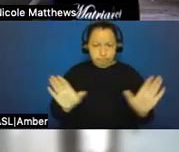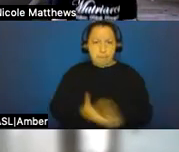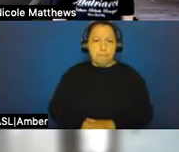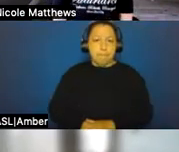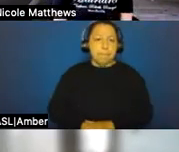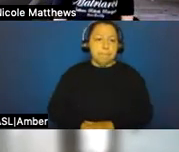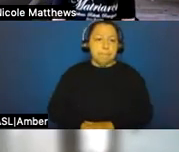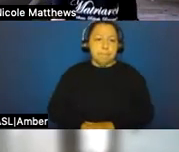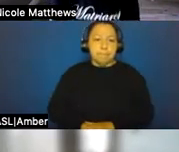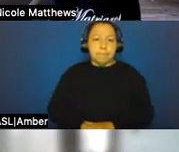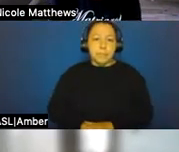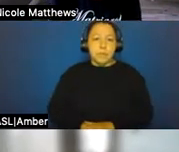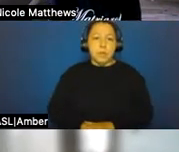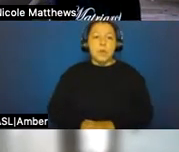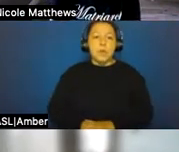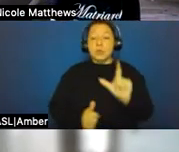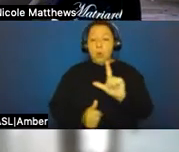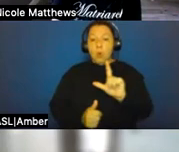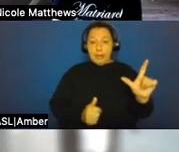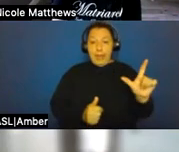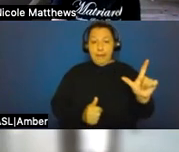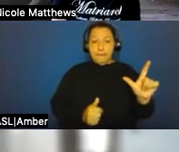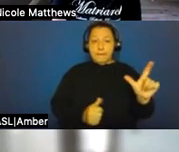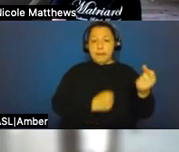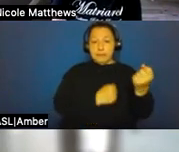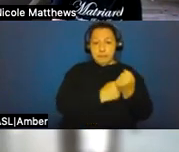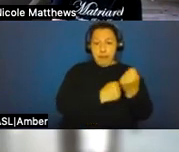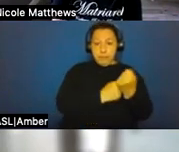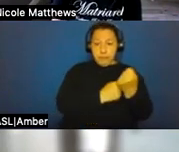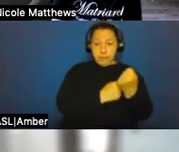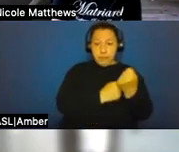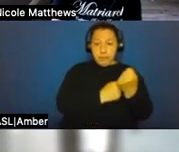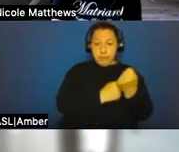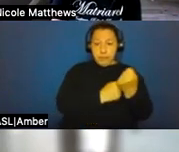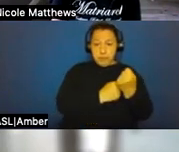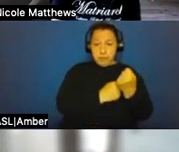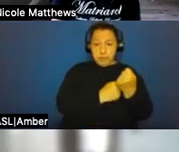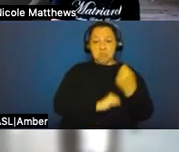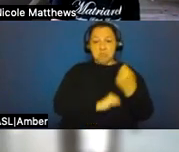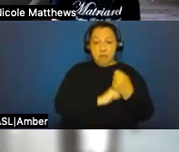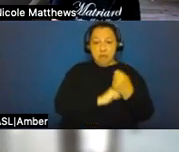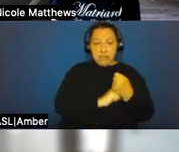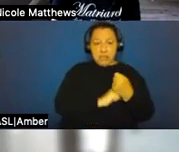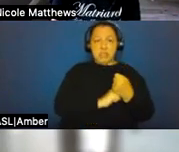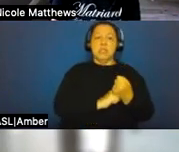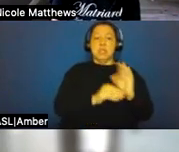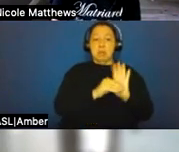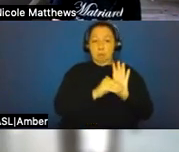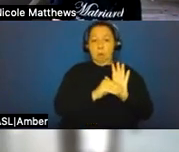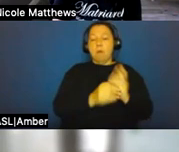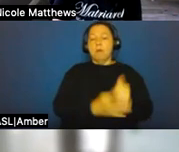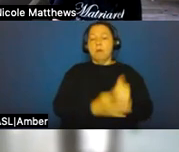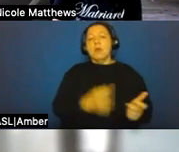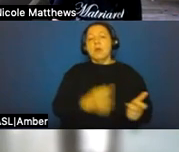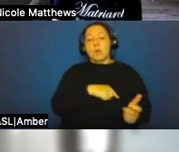And so on the left, we have an advocacy model where we would talk about the